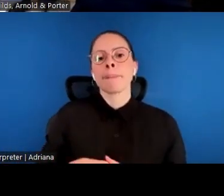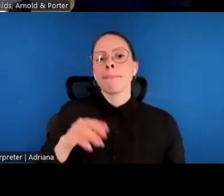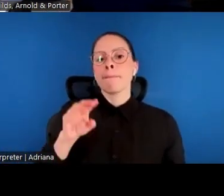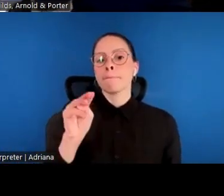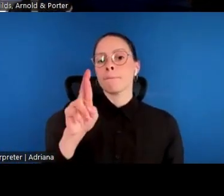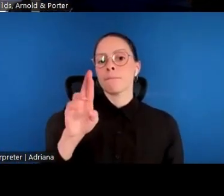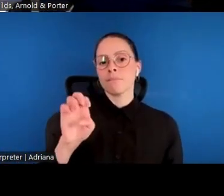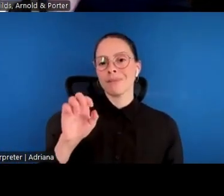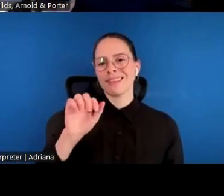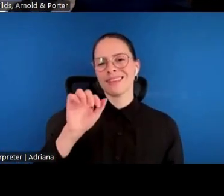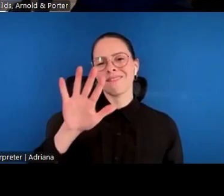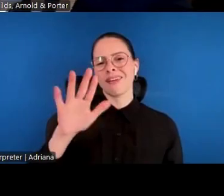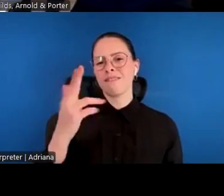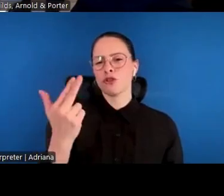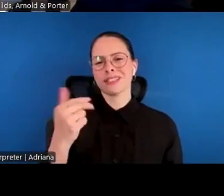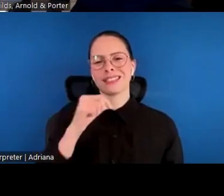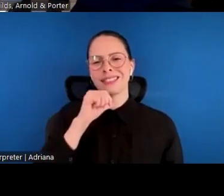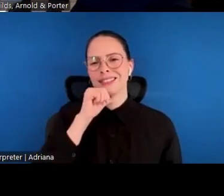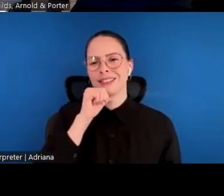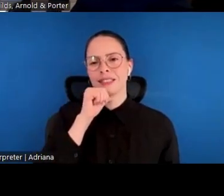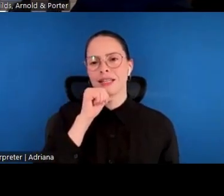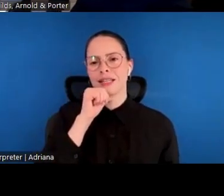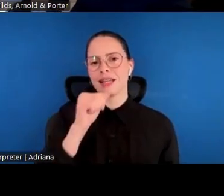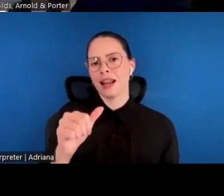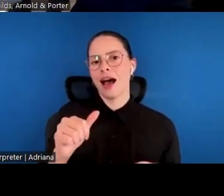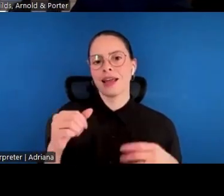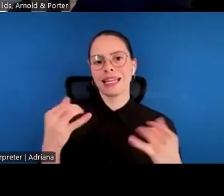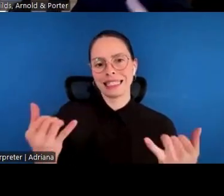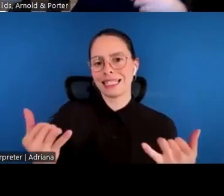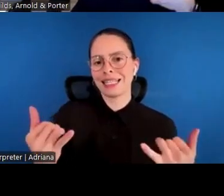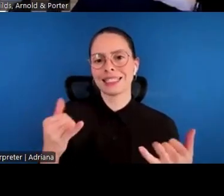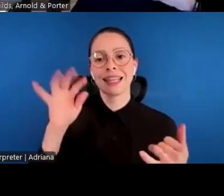exist in the federal system, but it is a